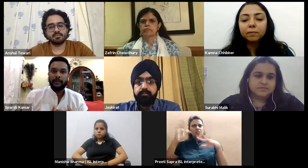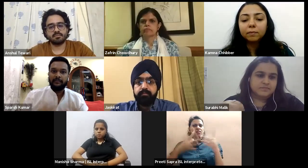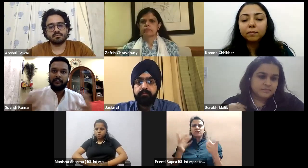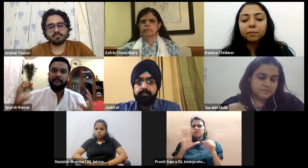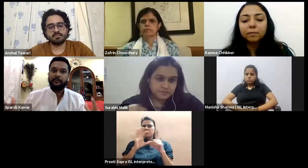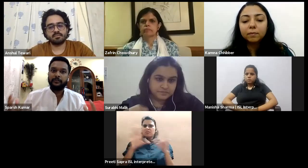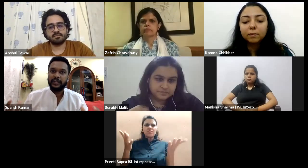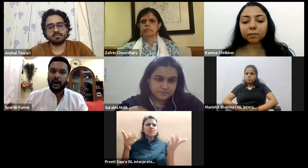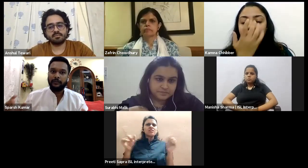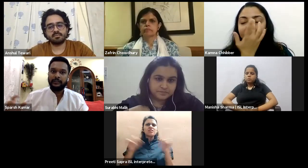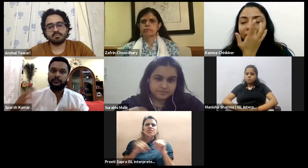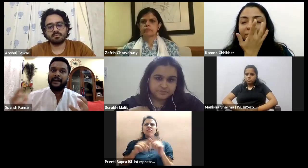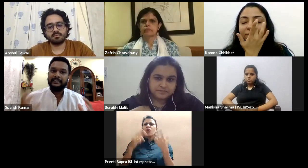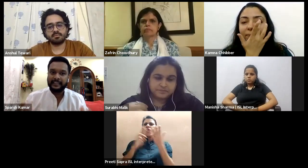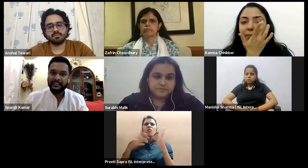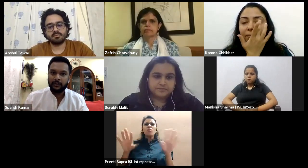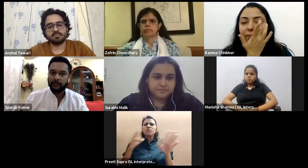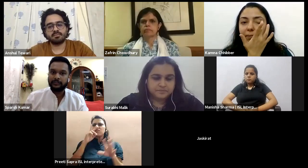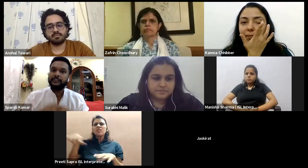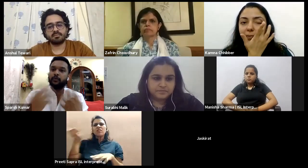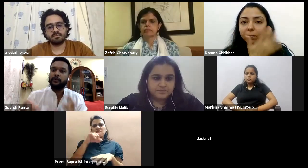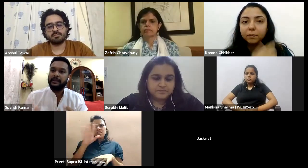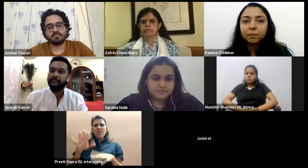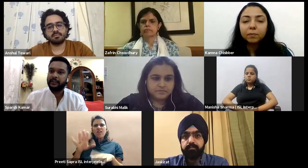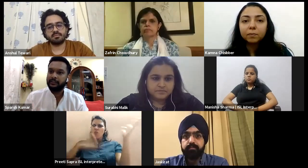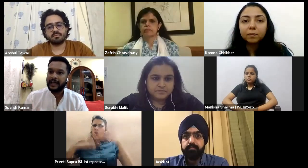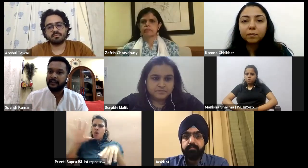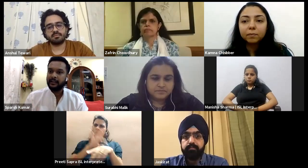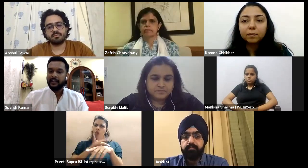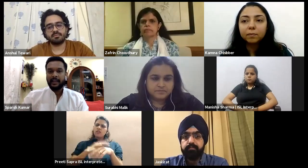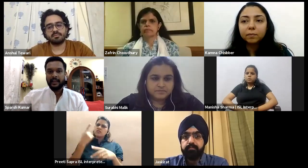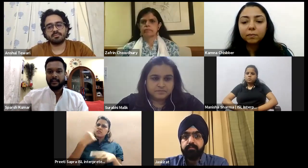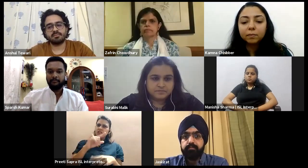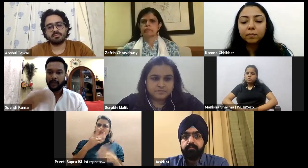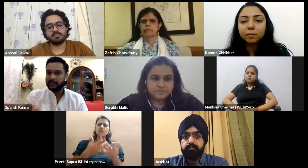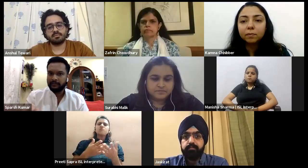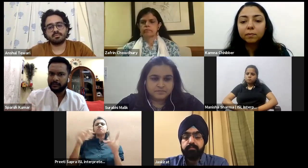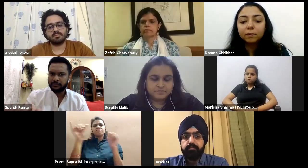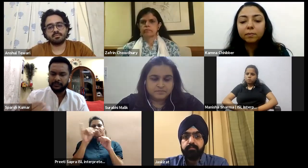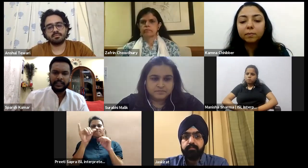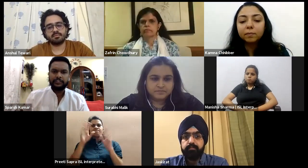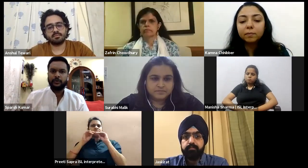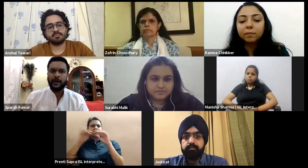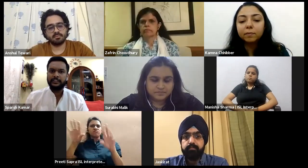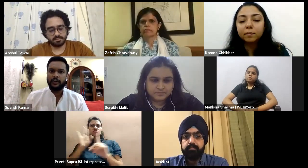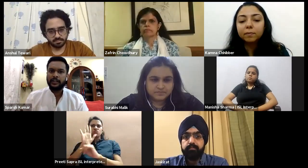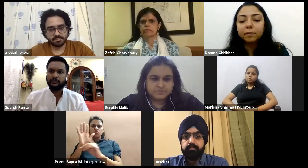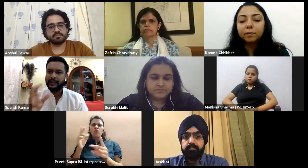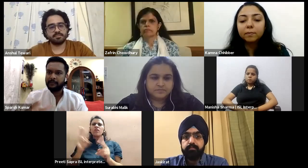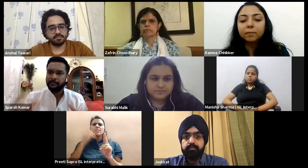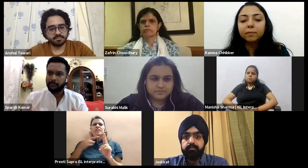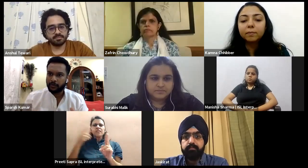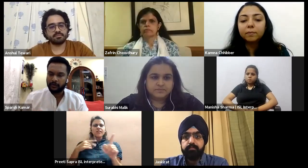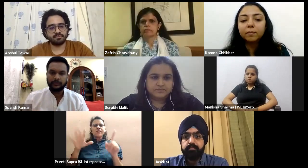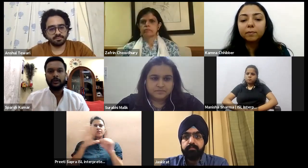common norm, and for everyone to see how there was violence against doctors. So I just wanted to make a video on that. And Plug TV, there was a media agency who actually got in touch with